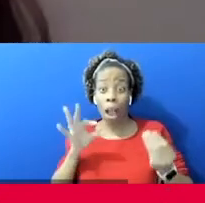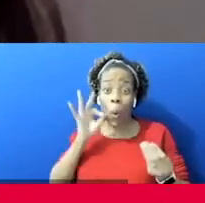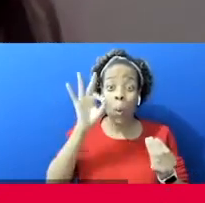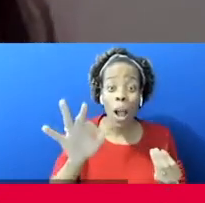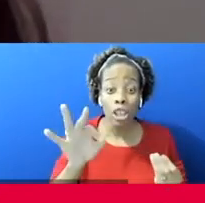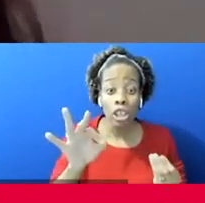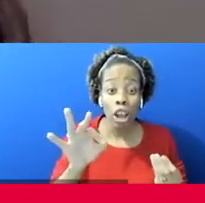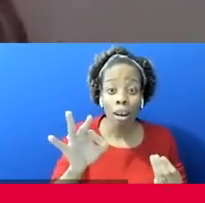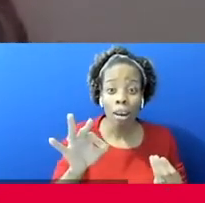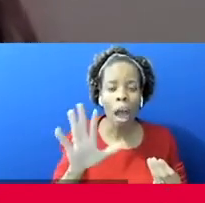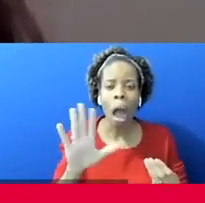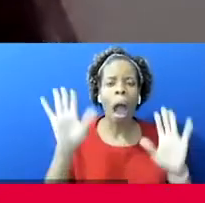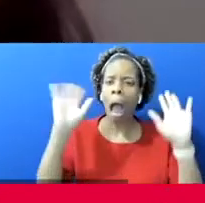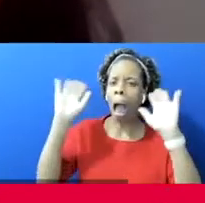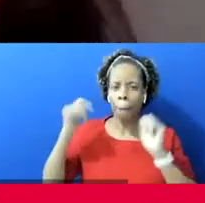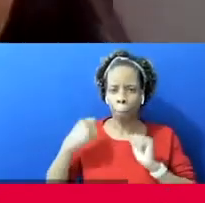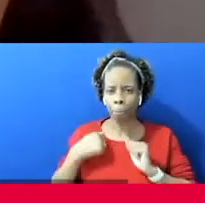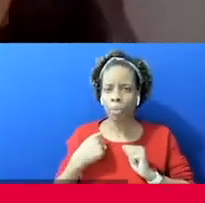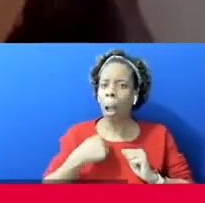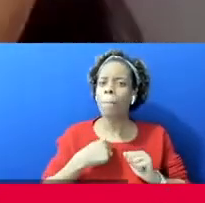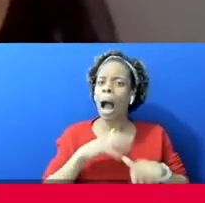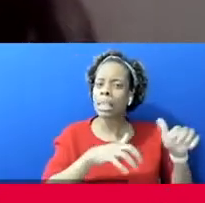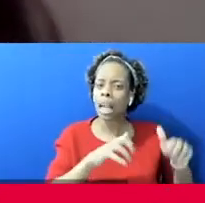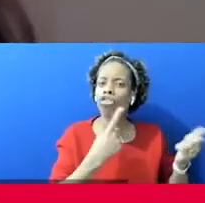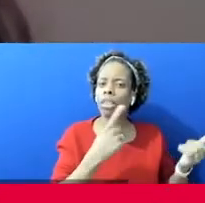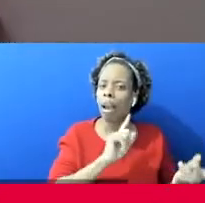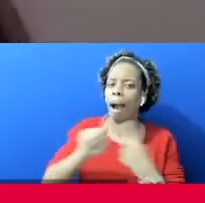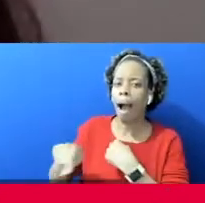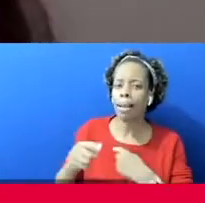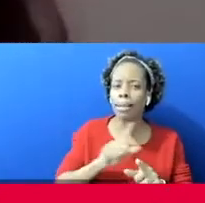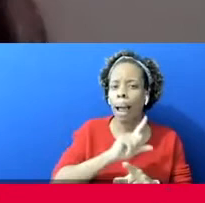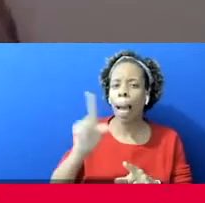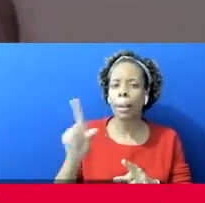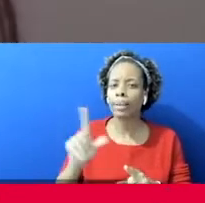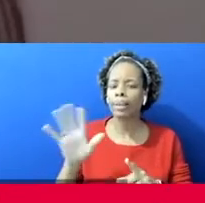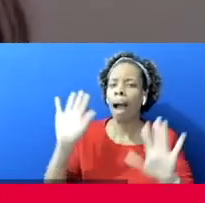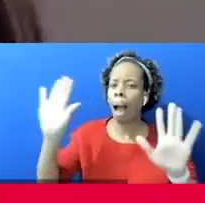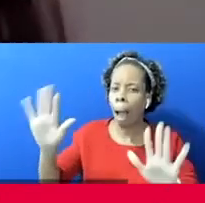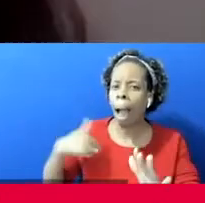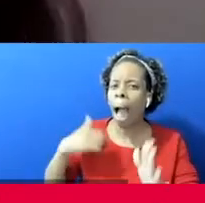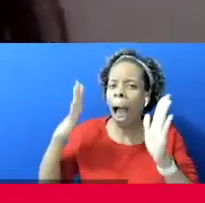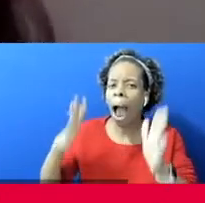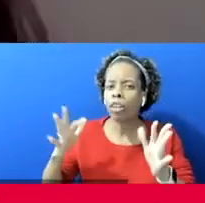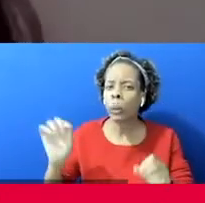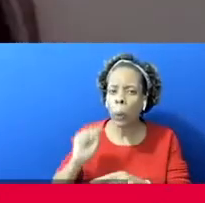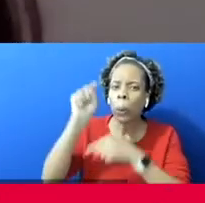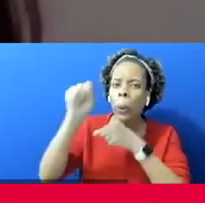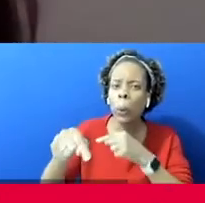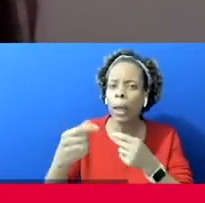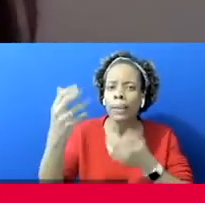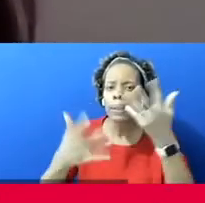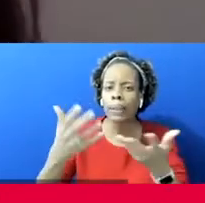are just deflected onto, oh yes, my secretary or my assistant will get back to you later on that. We'll have to find statistics on that. Oh, we can't clarify